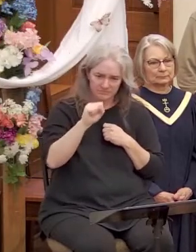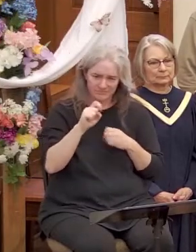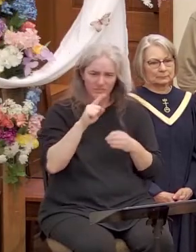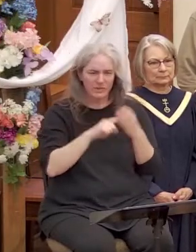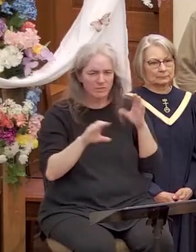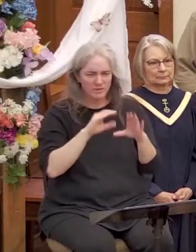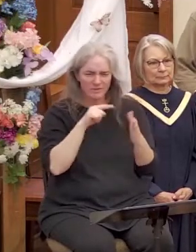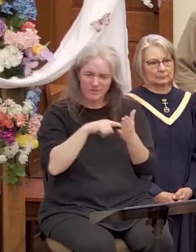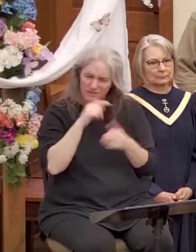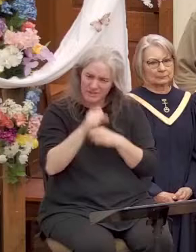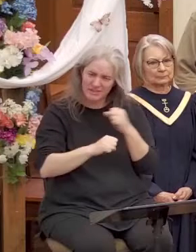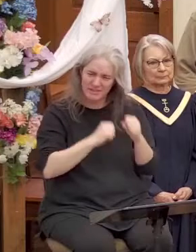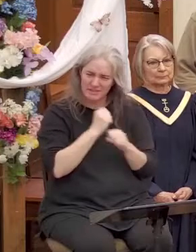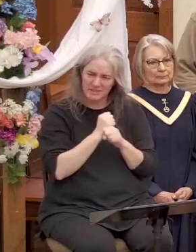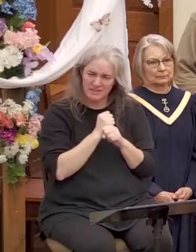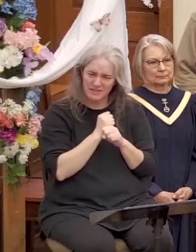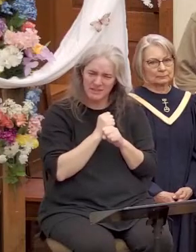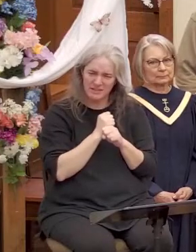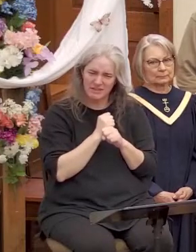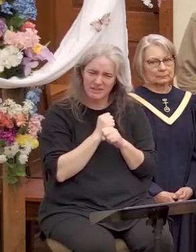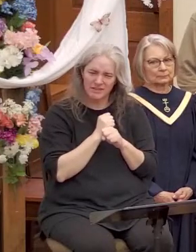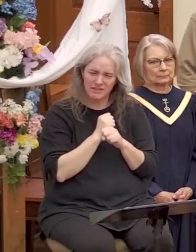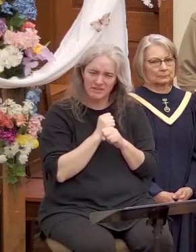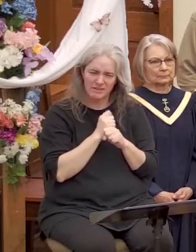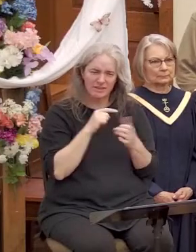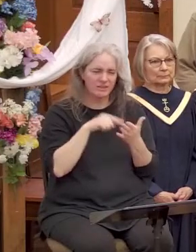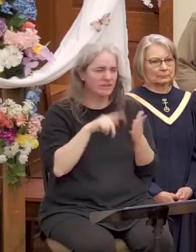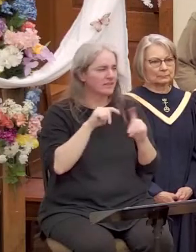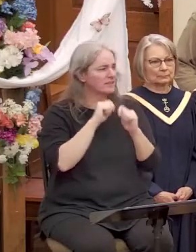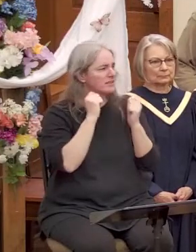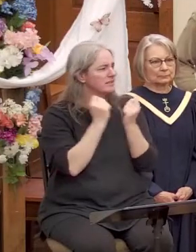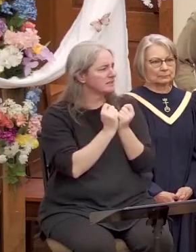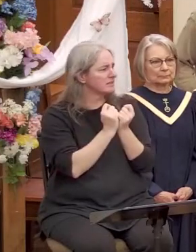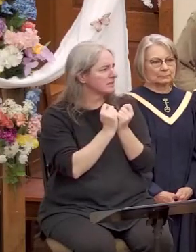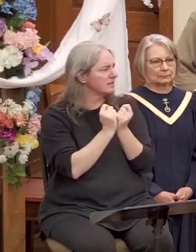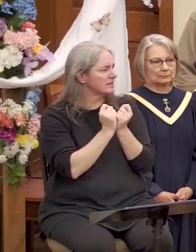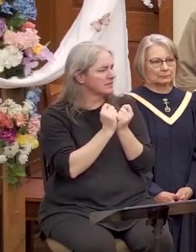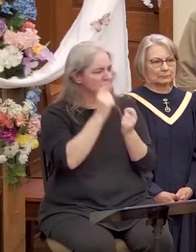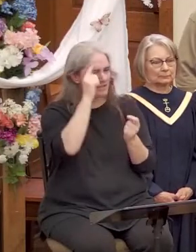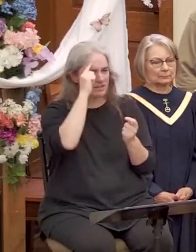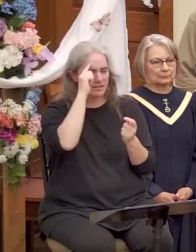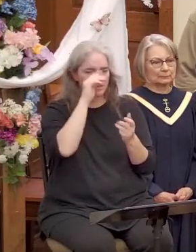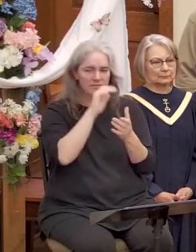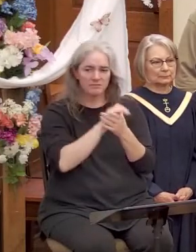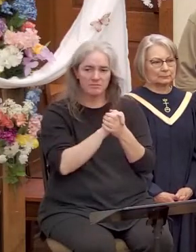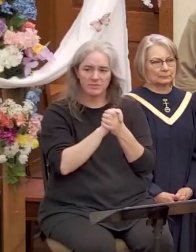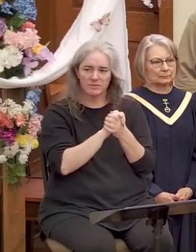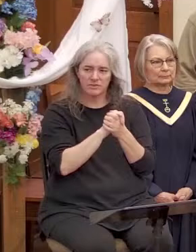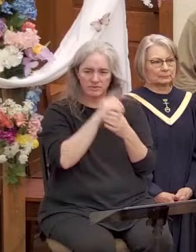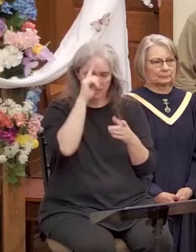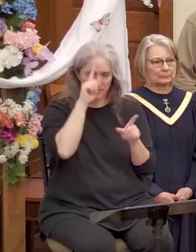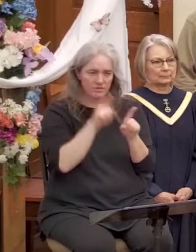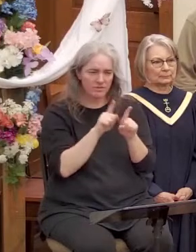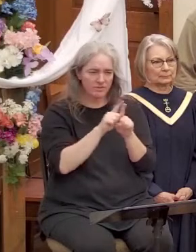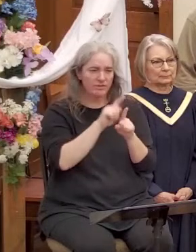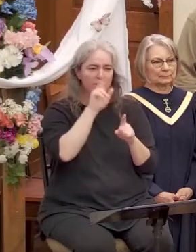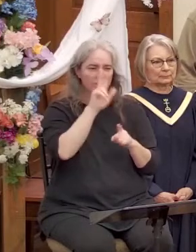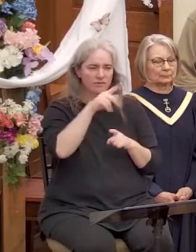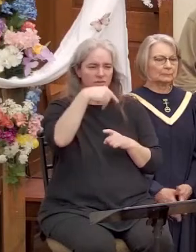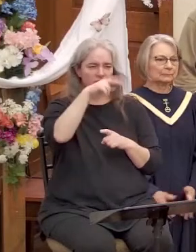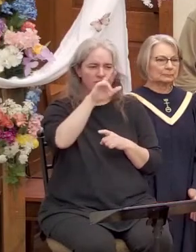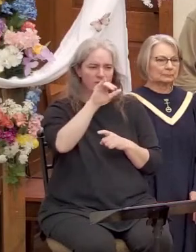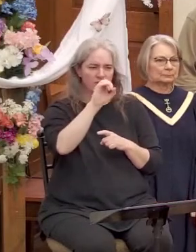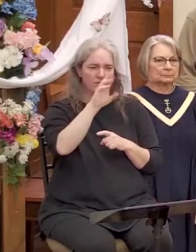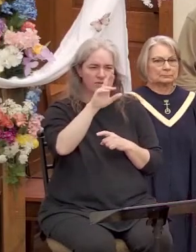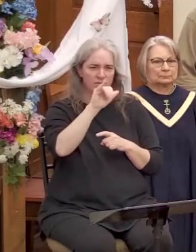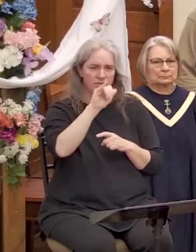this year, right? So this team agreed on three priorities for 2024, the things that this team thought